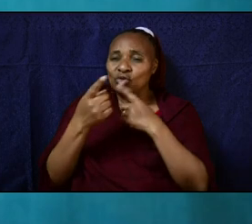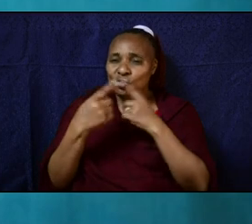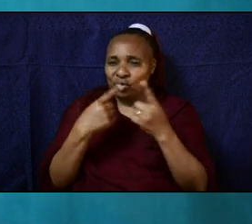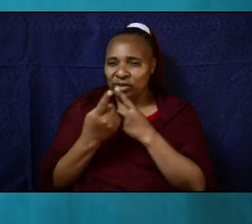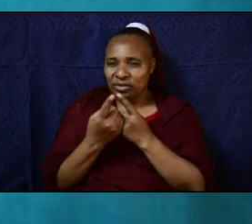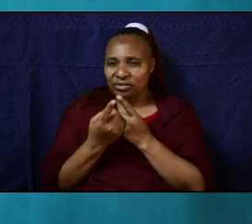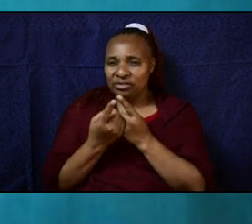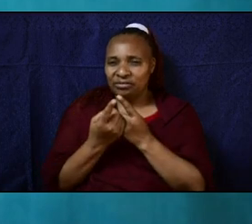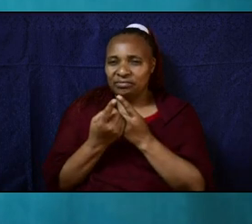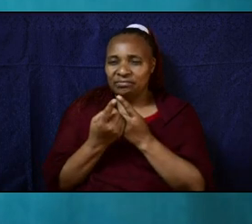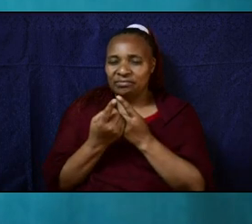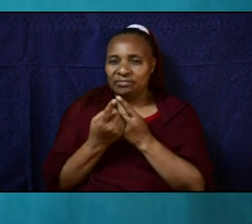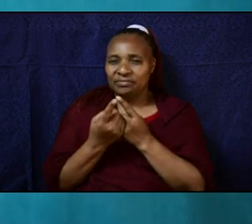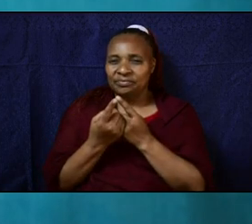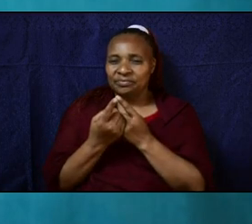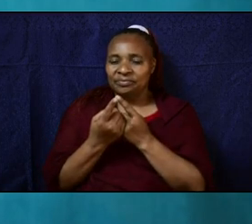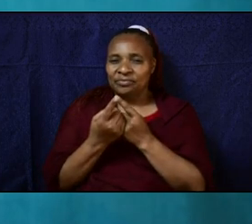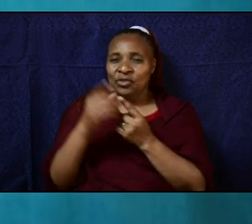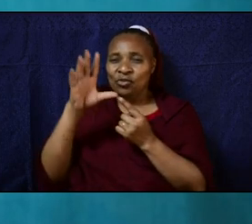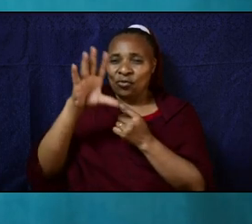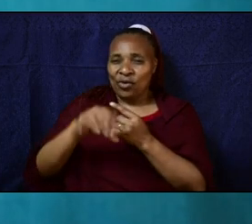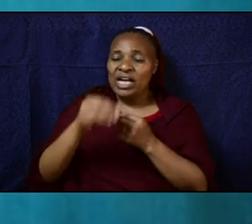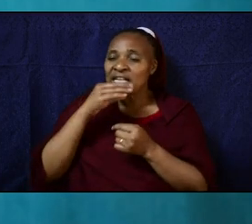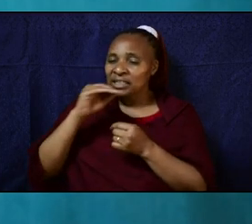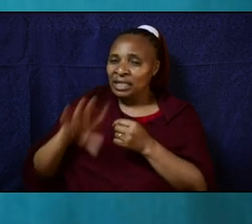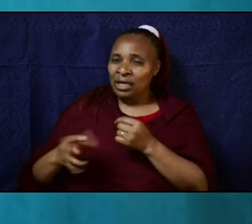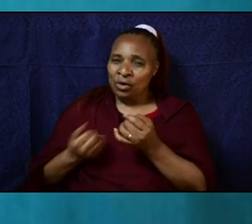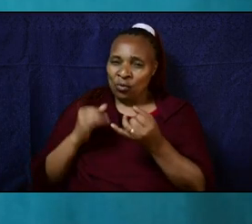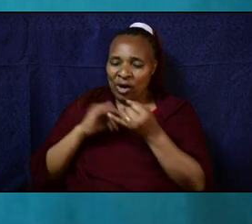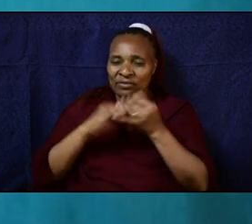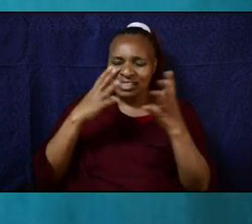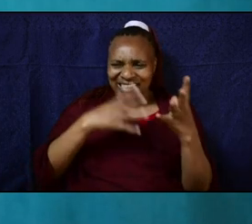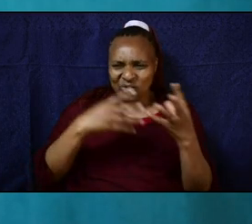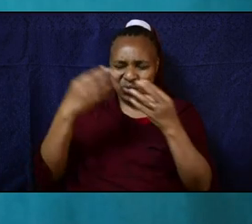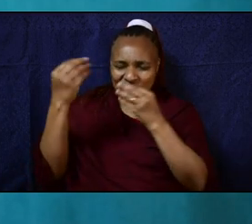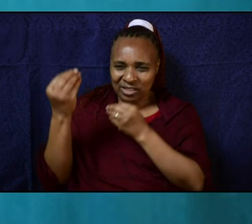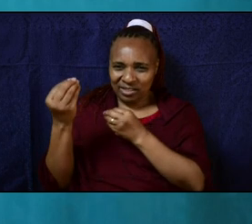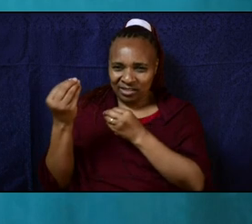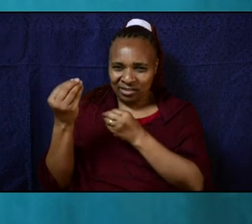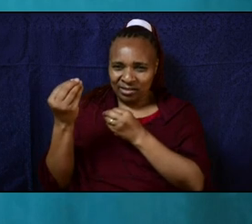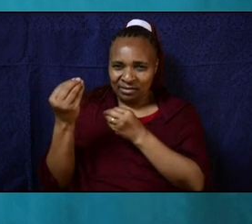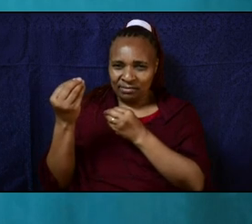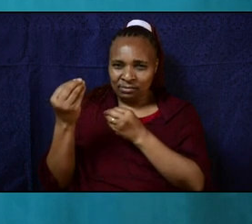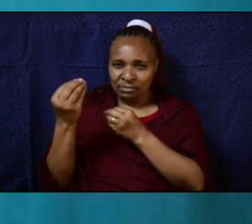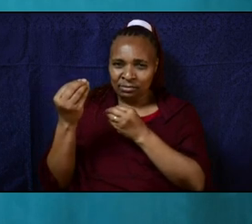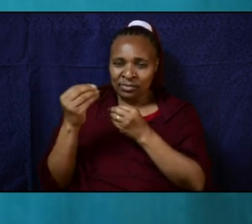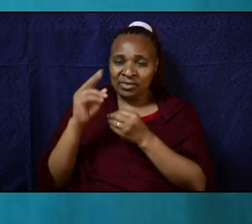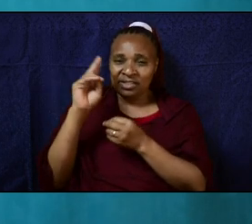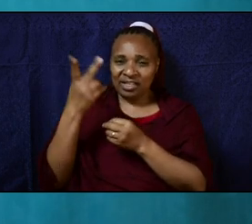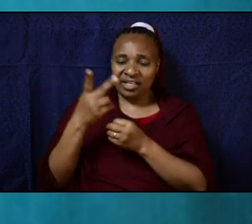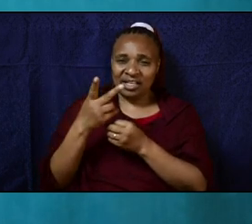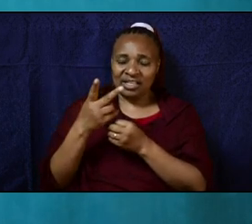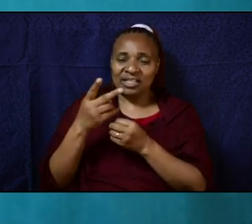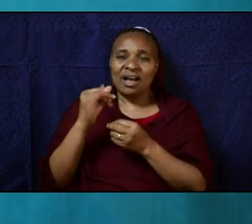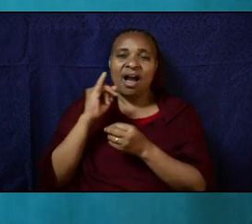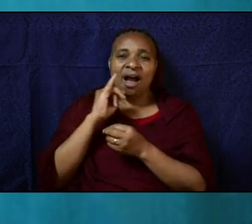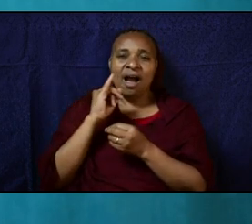go and find my son a wife, and he went. And secondly,